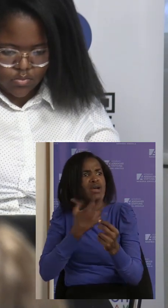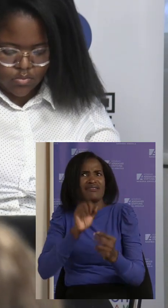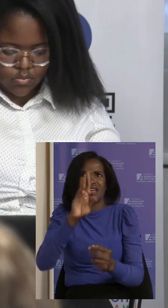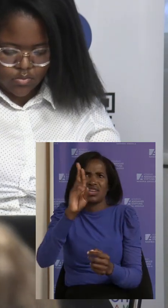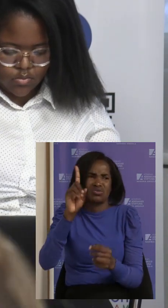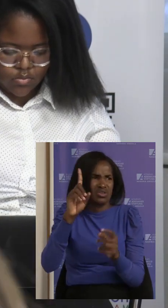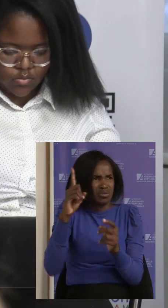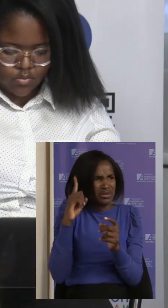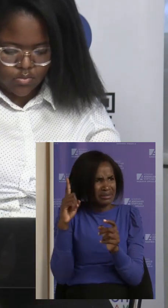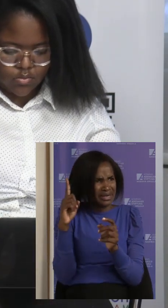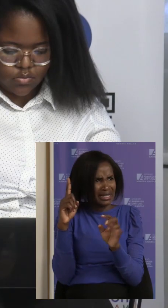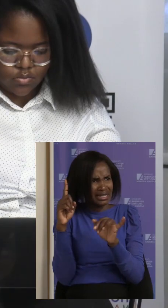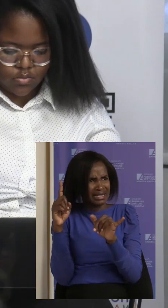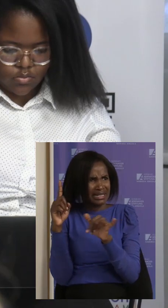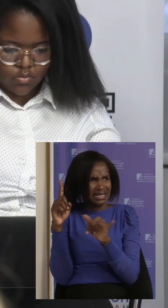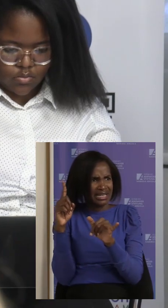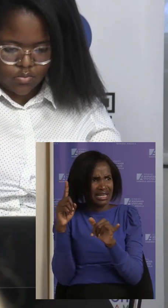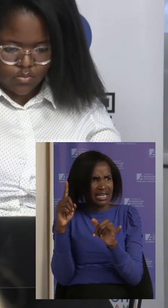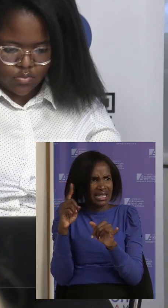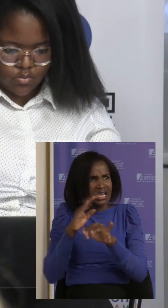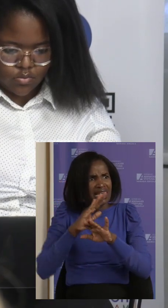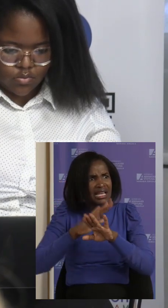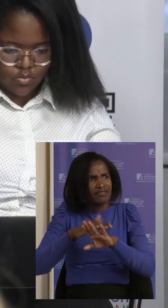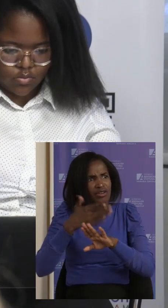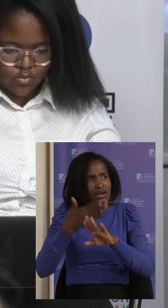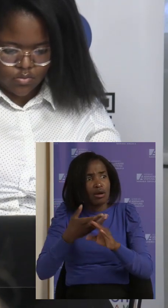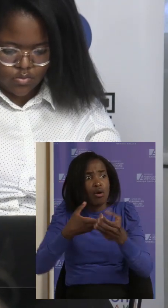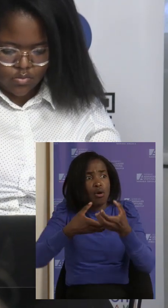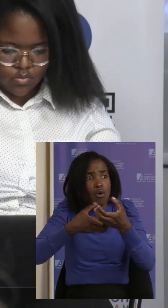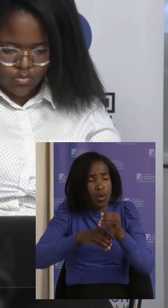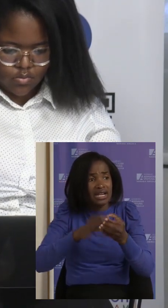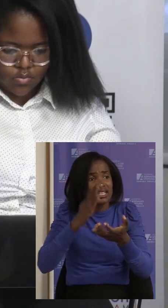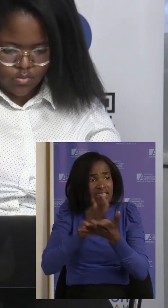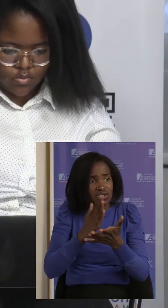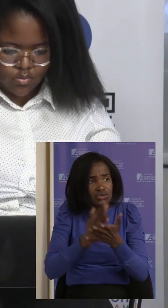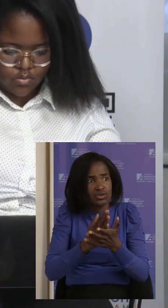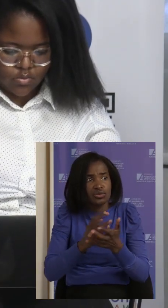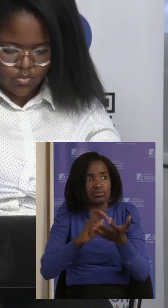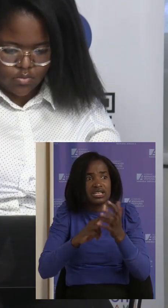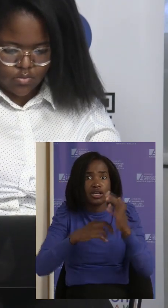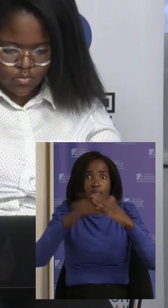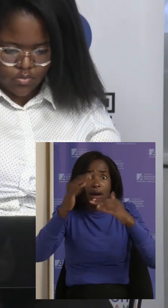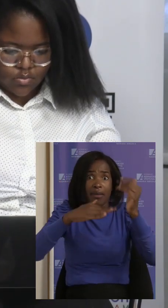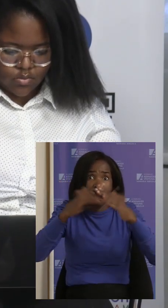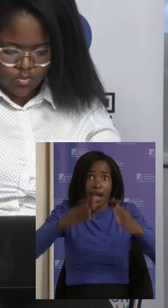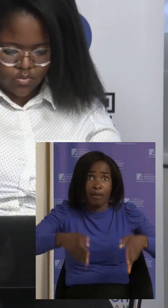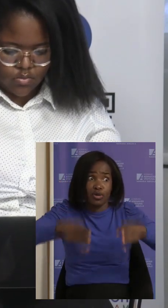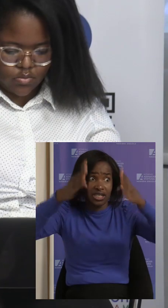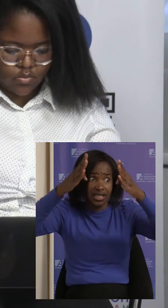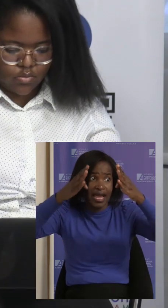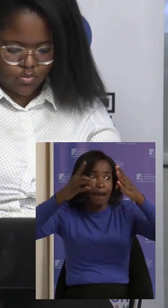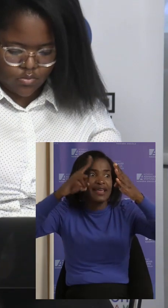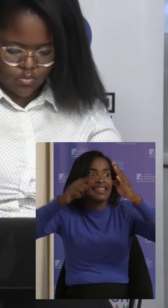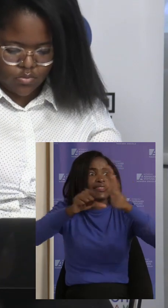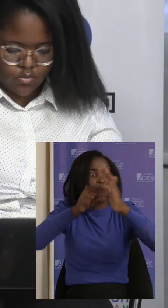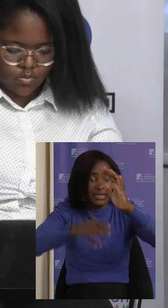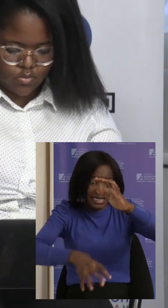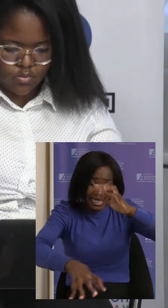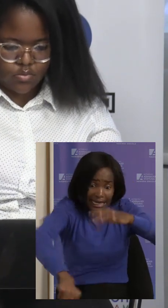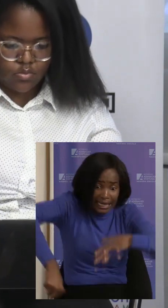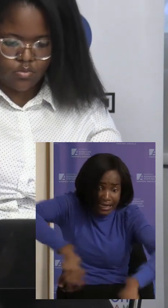bottom bricks. That is our quality assurance that we were doing in schools. So we are now there. We have the new